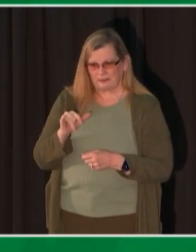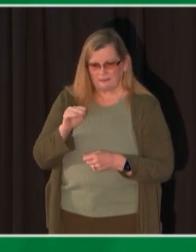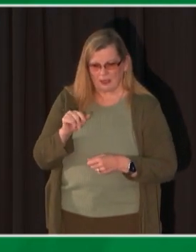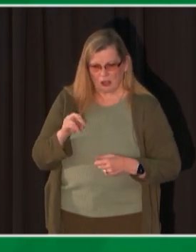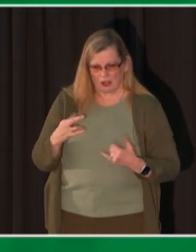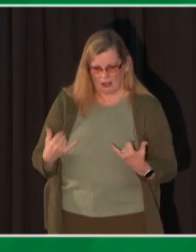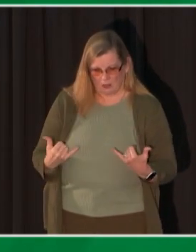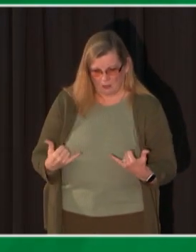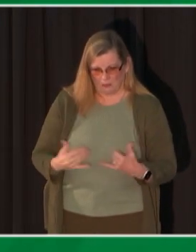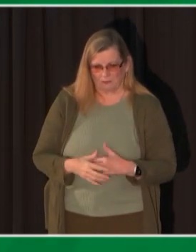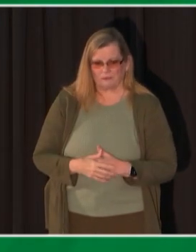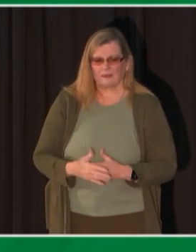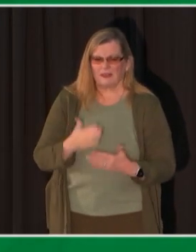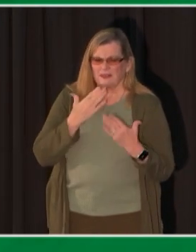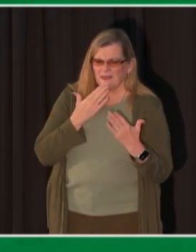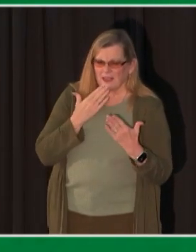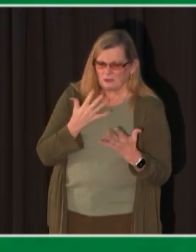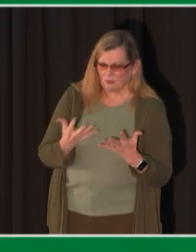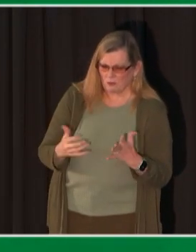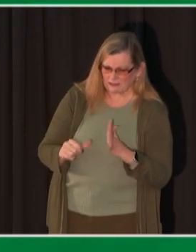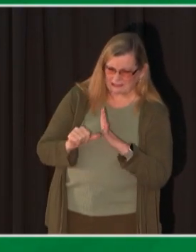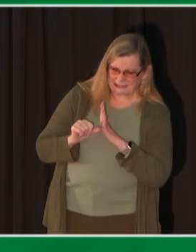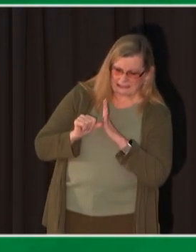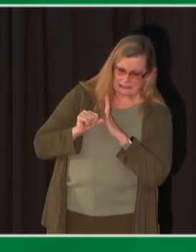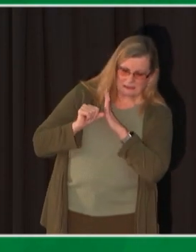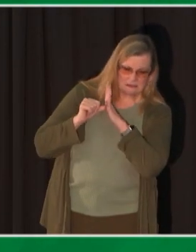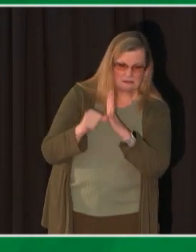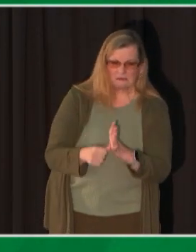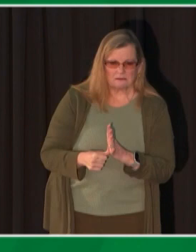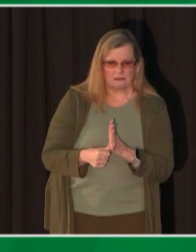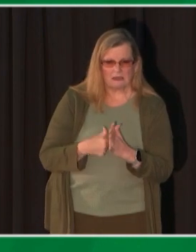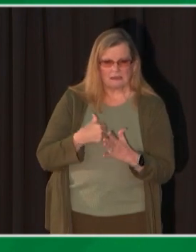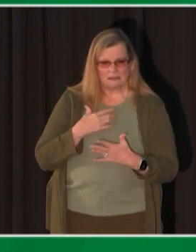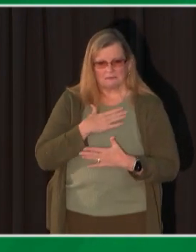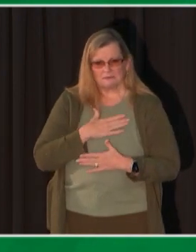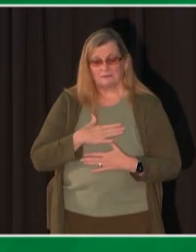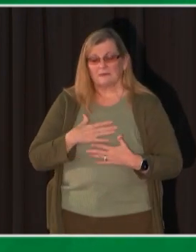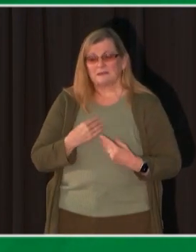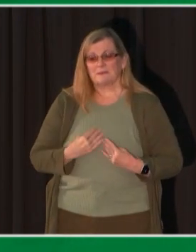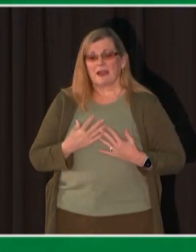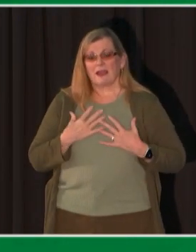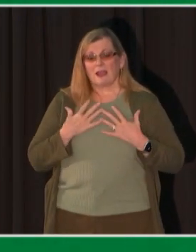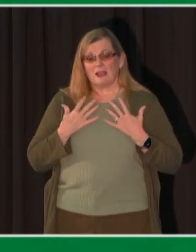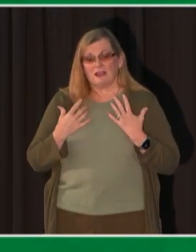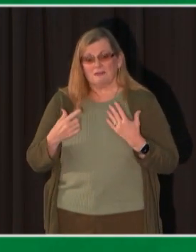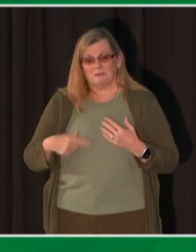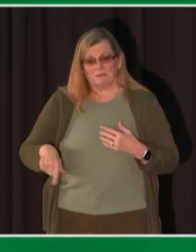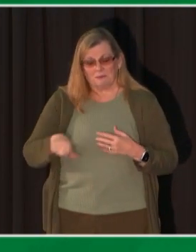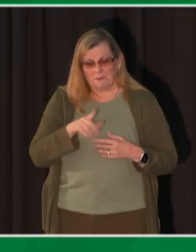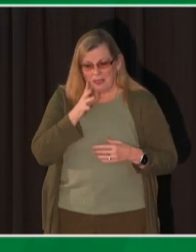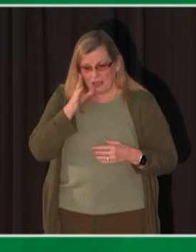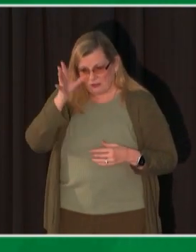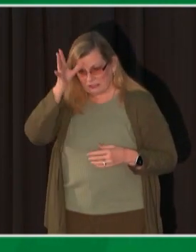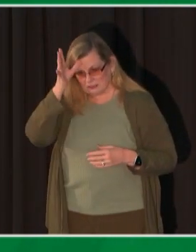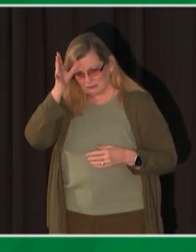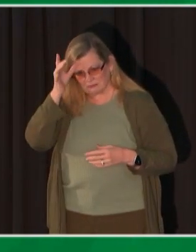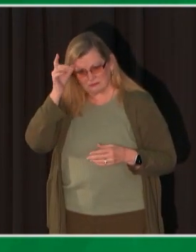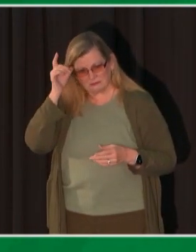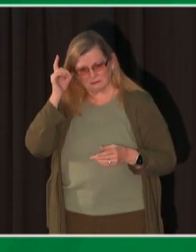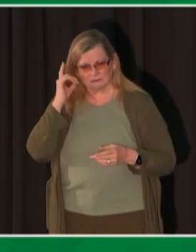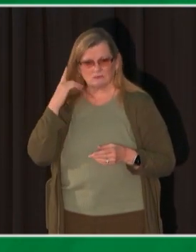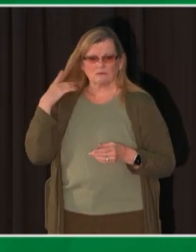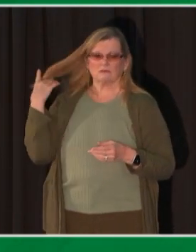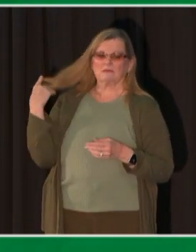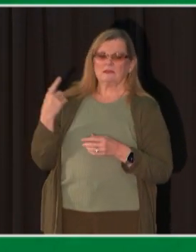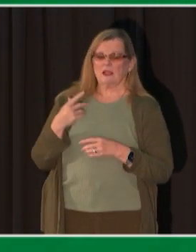reiterate how inspired and pleased and grateful we are that our parents and guardians are working collaboratively with our